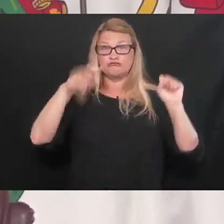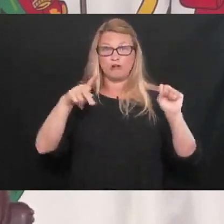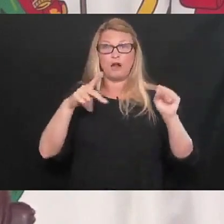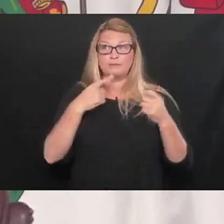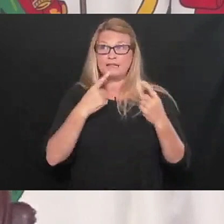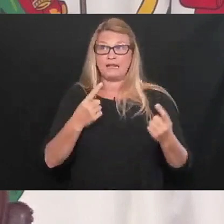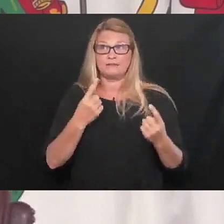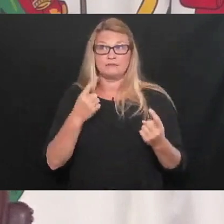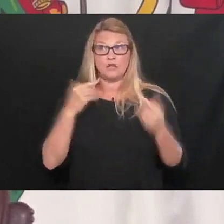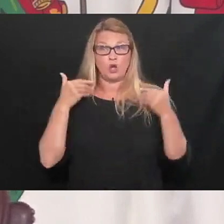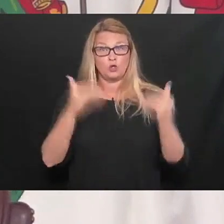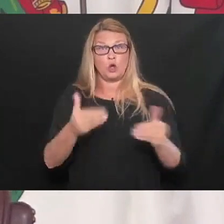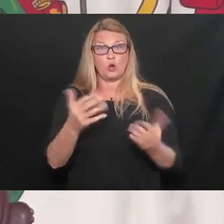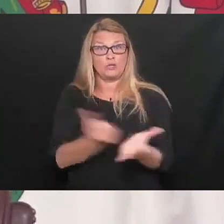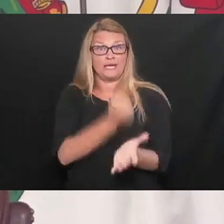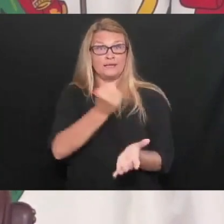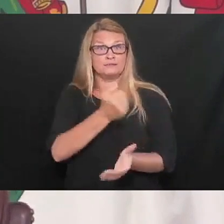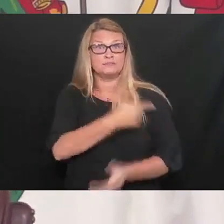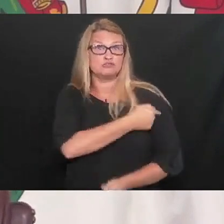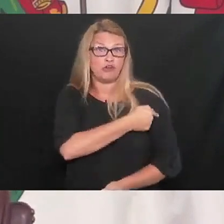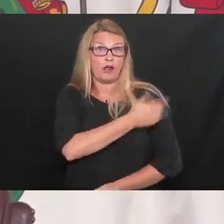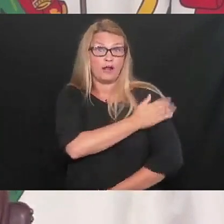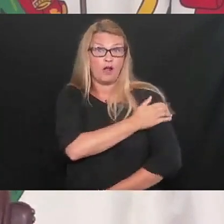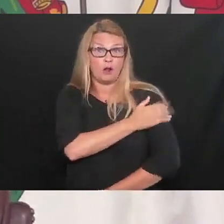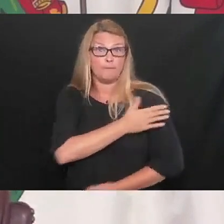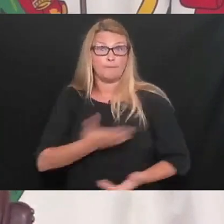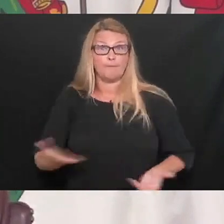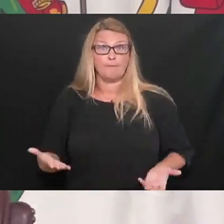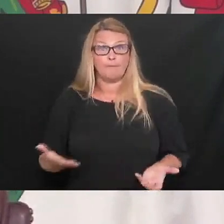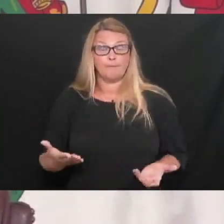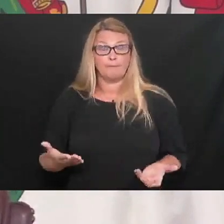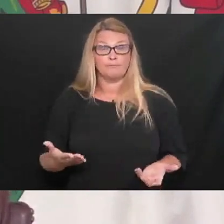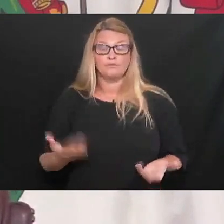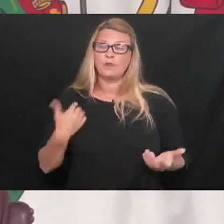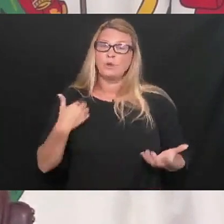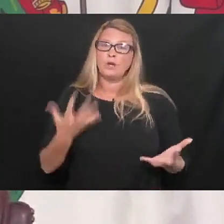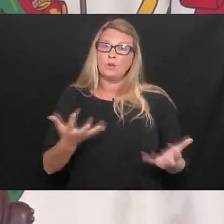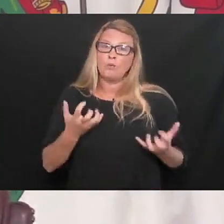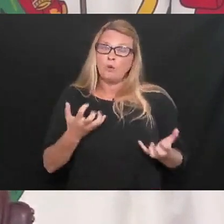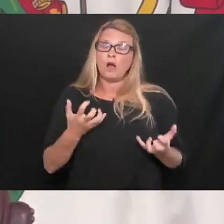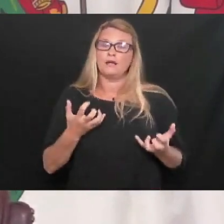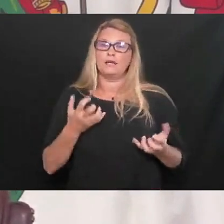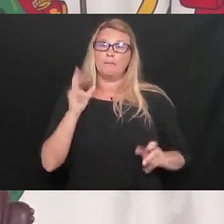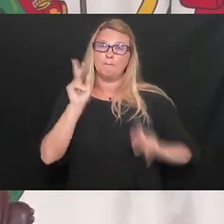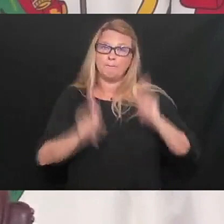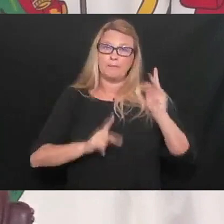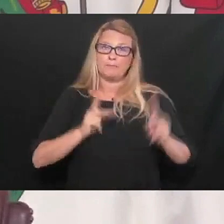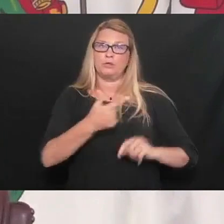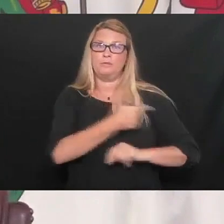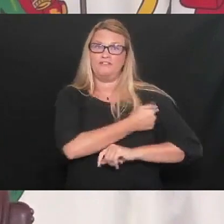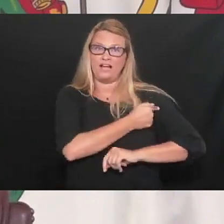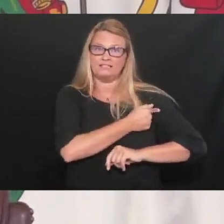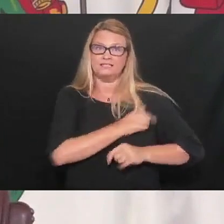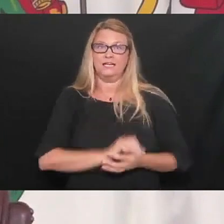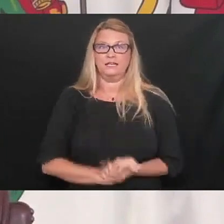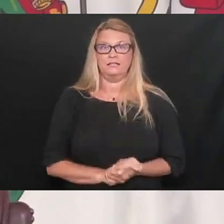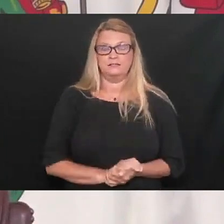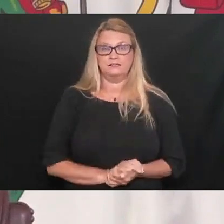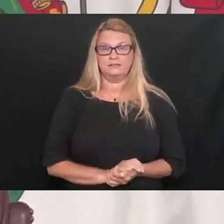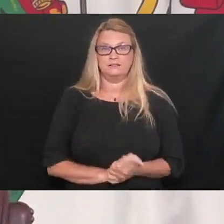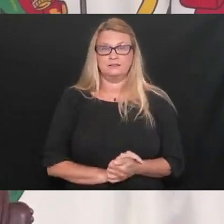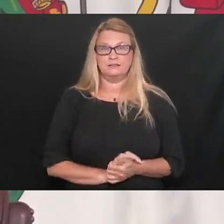arm. Absolutely all of us are telling people to go get vaccinated. As far as mandating people to do stuff,